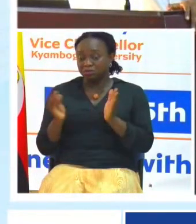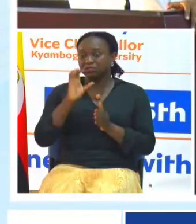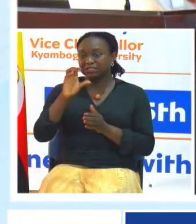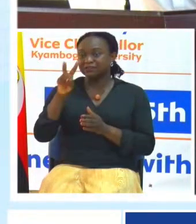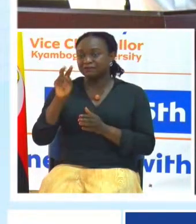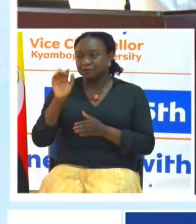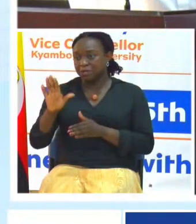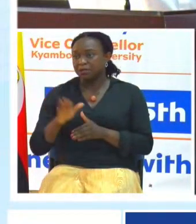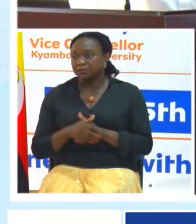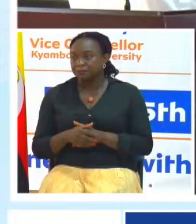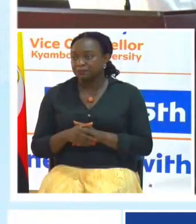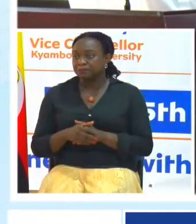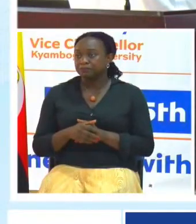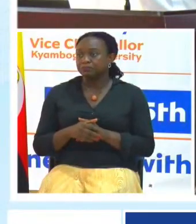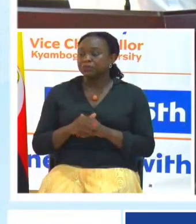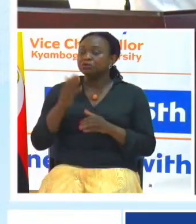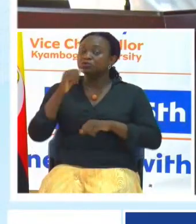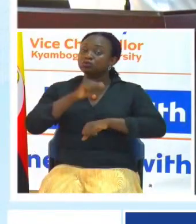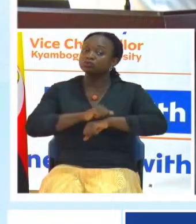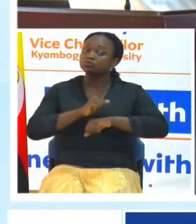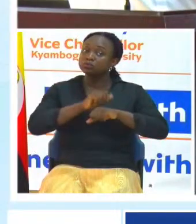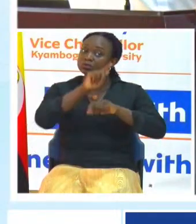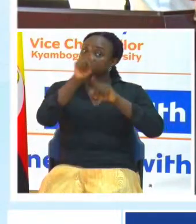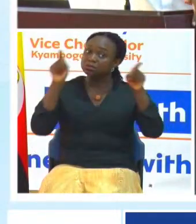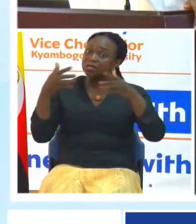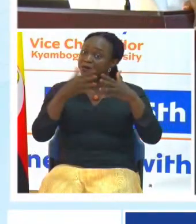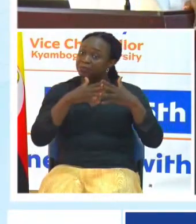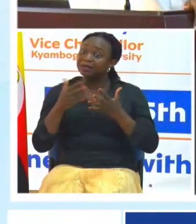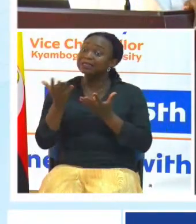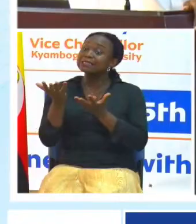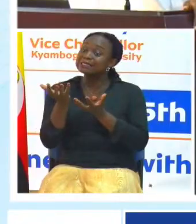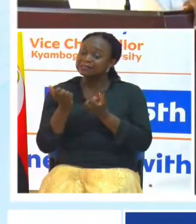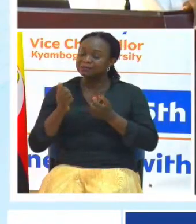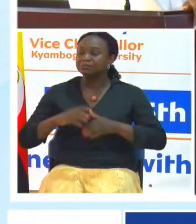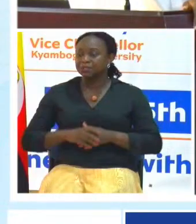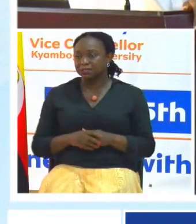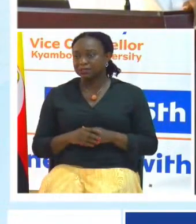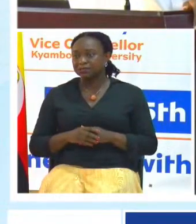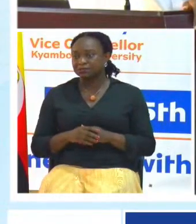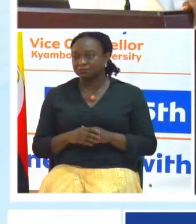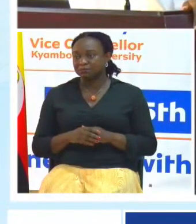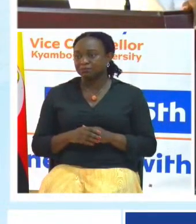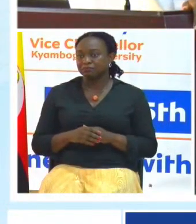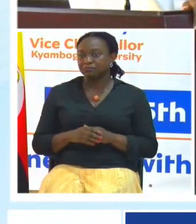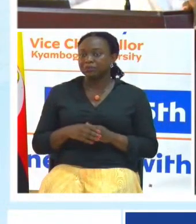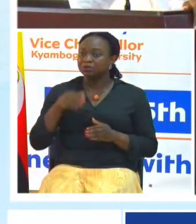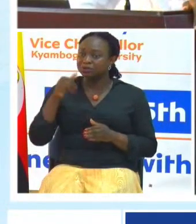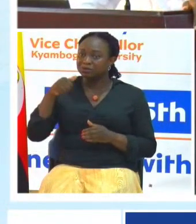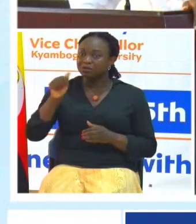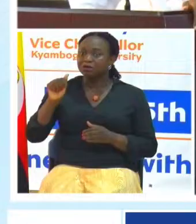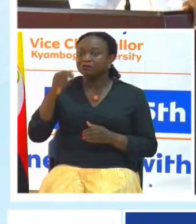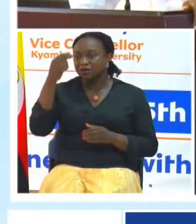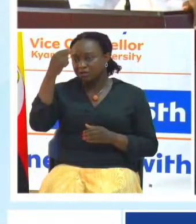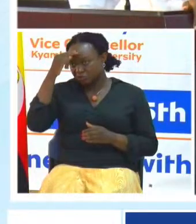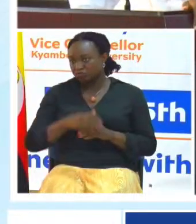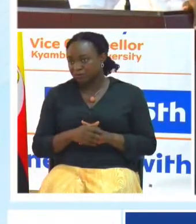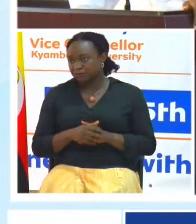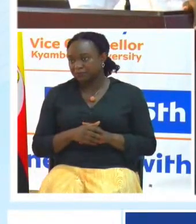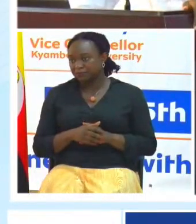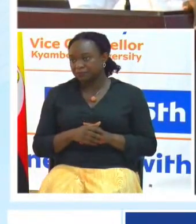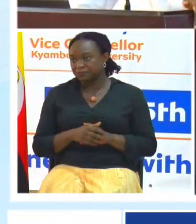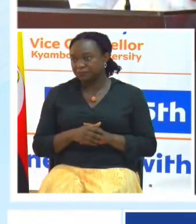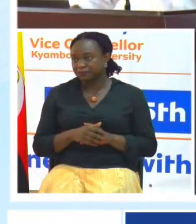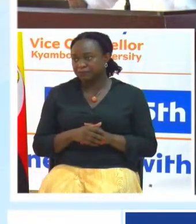Okay, so that's what schools in the United States expect to see from you as a prospective graduate student. And